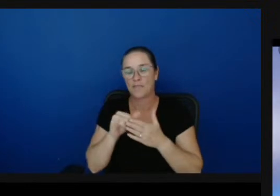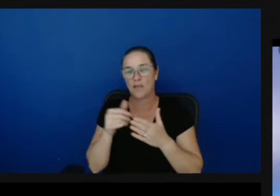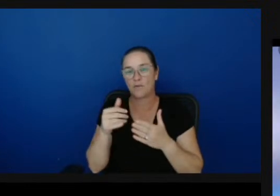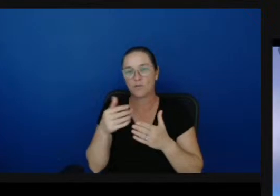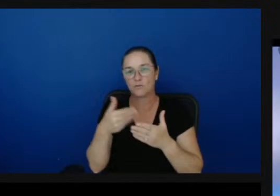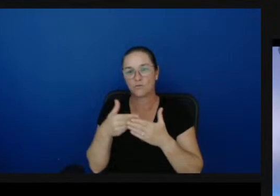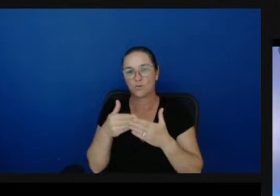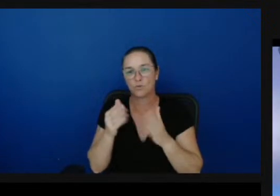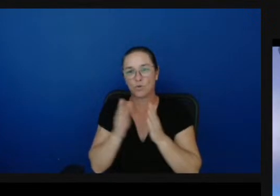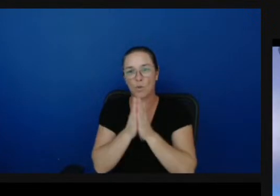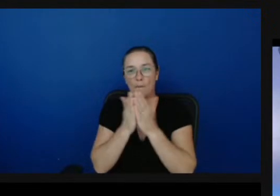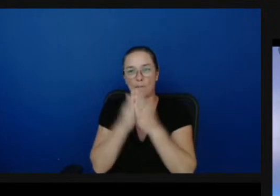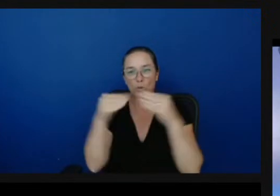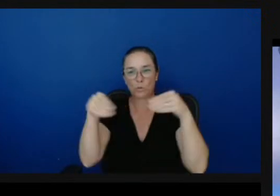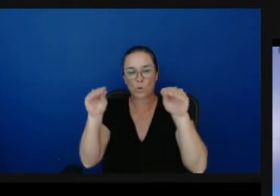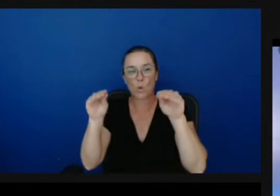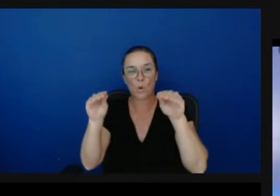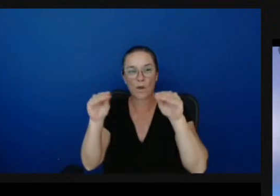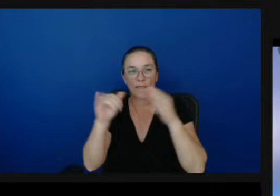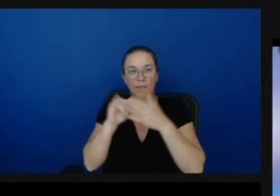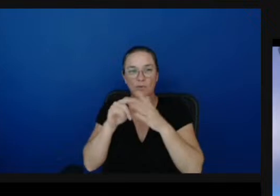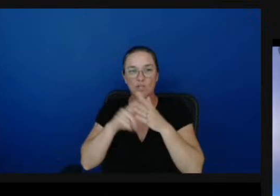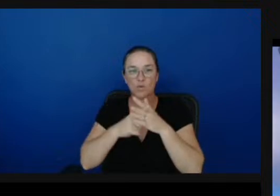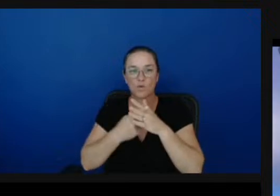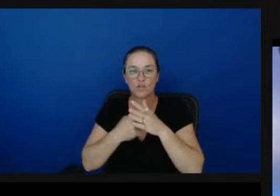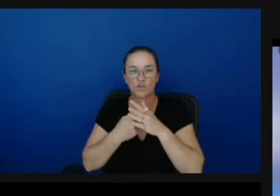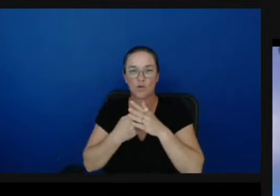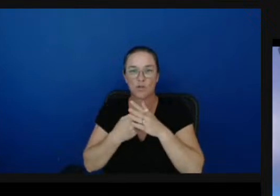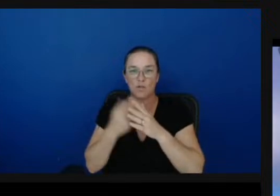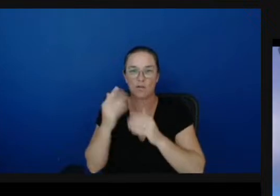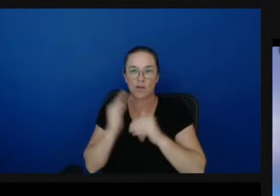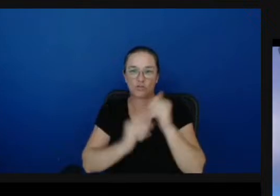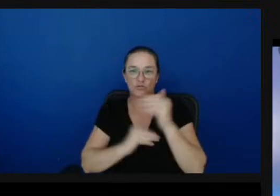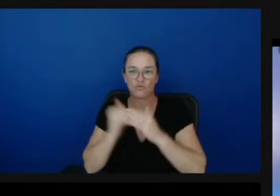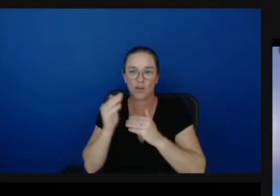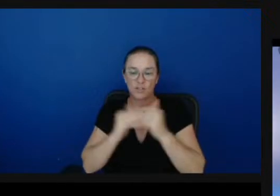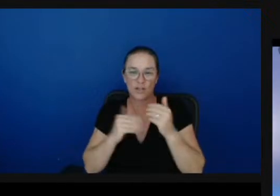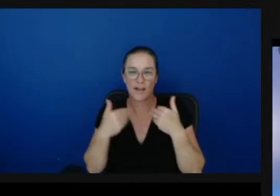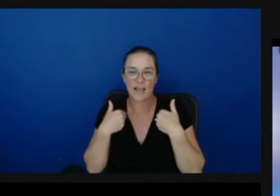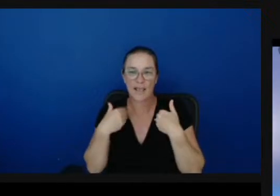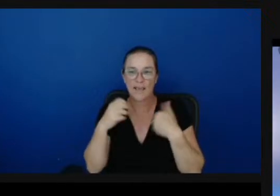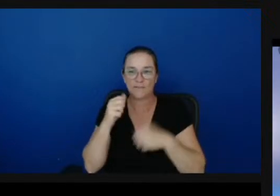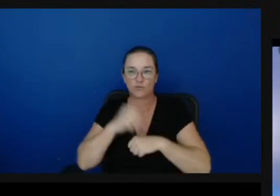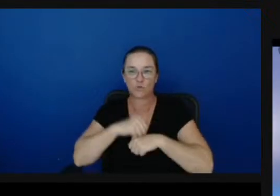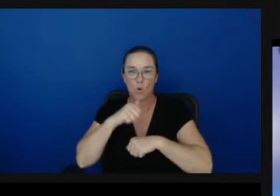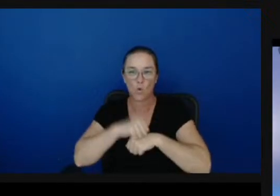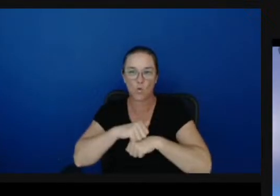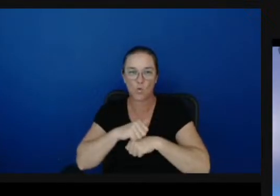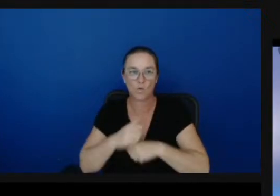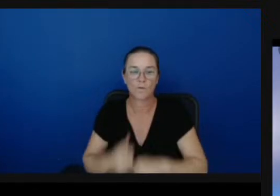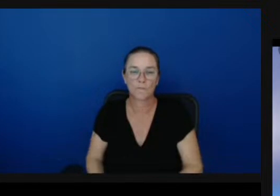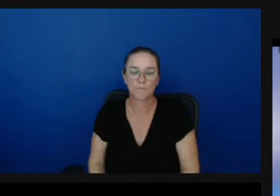bookstore area, which is was that original construction. You see it's made out of stone here, unlike the rest of it.